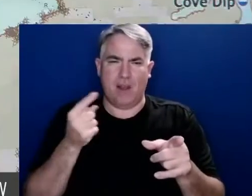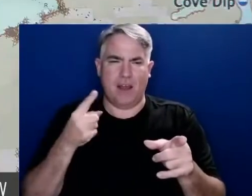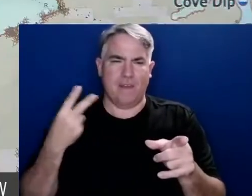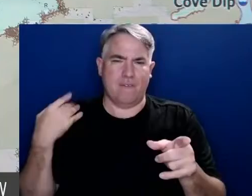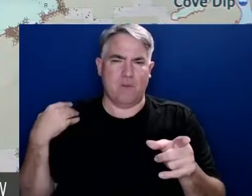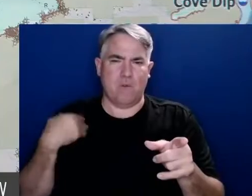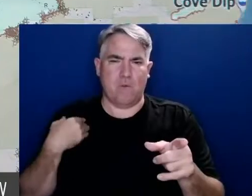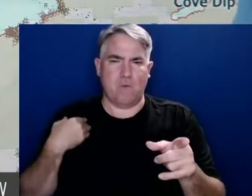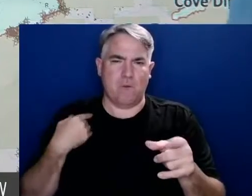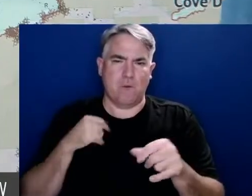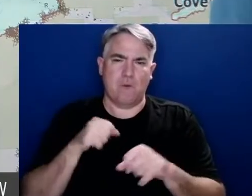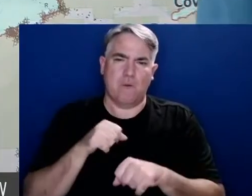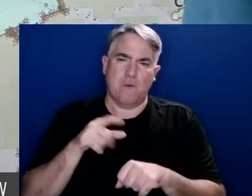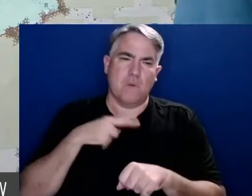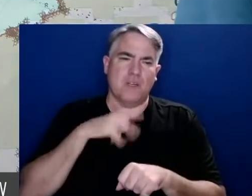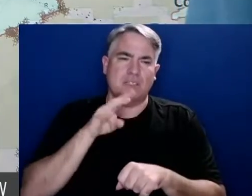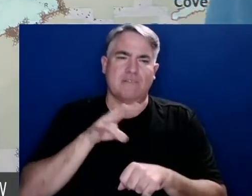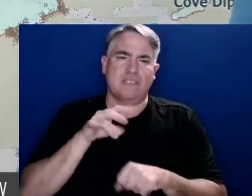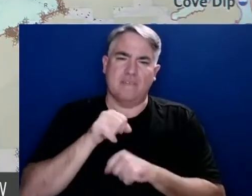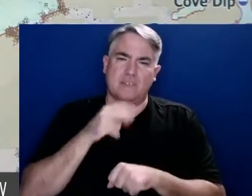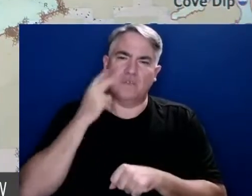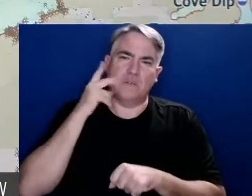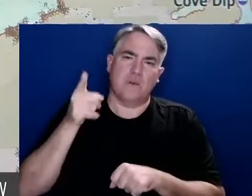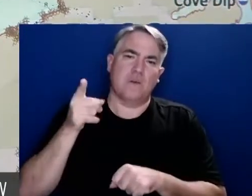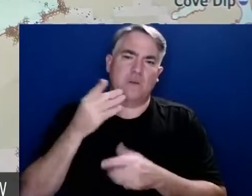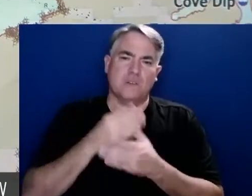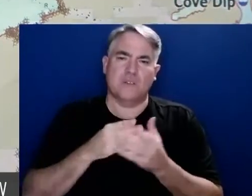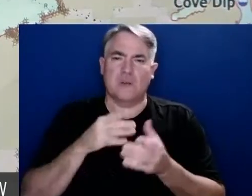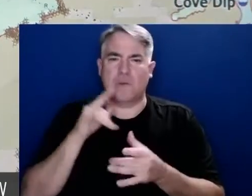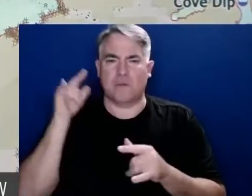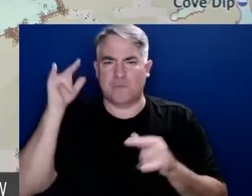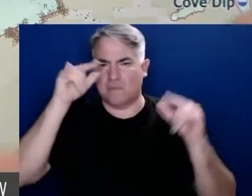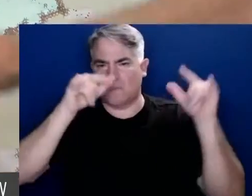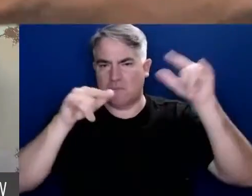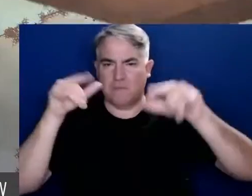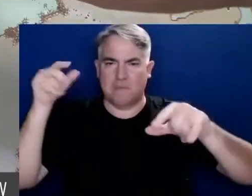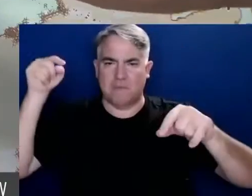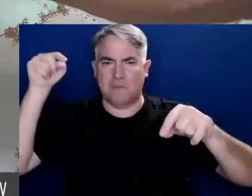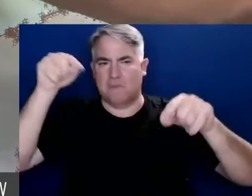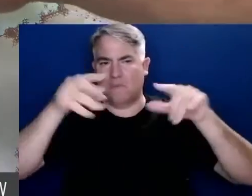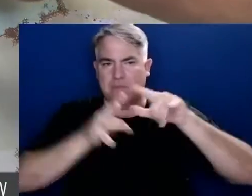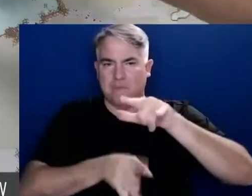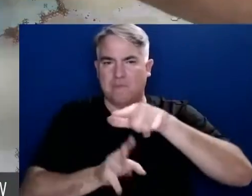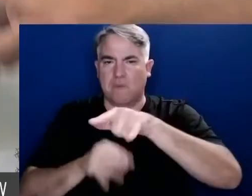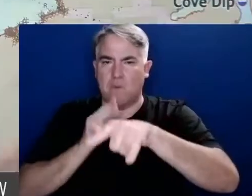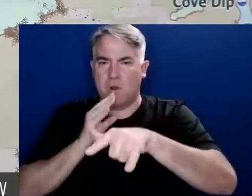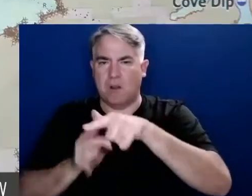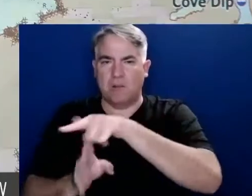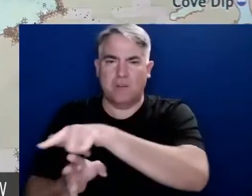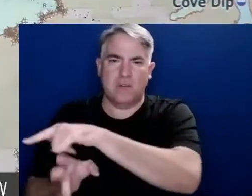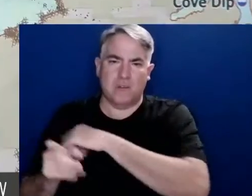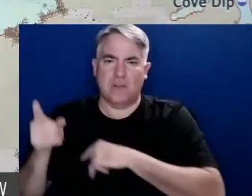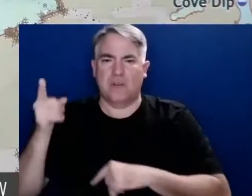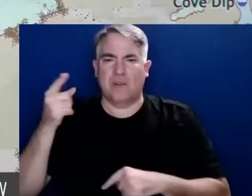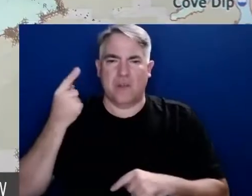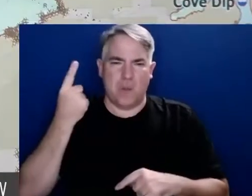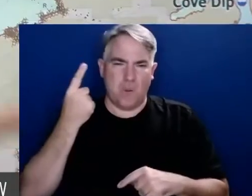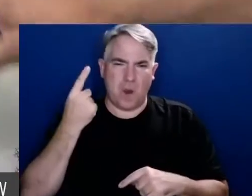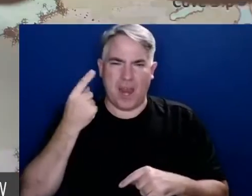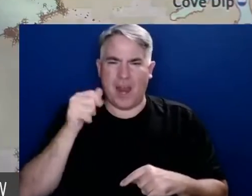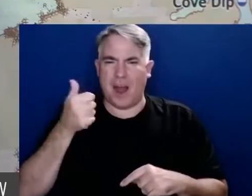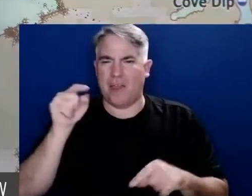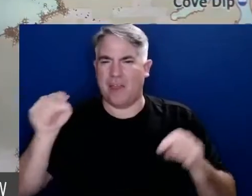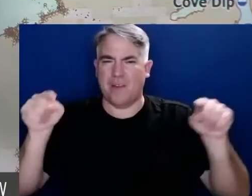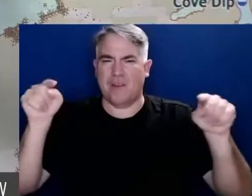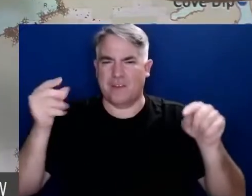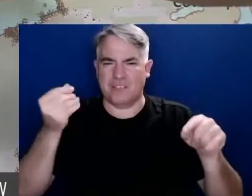there. So there was a little bit of aircraft use right there. There's a point out there where that's several miles long, and rather